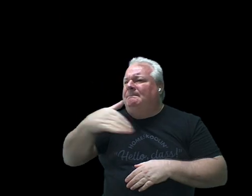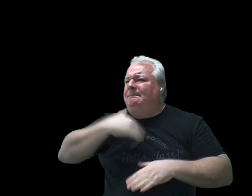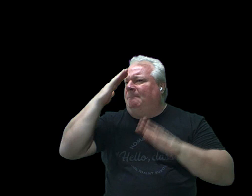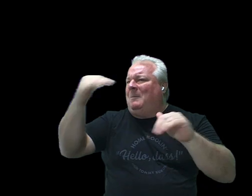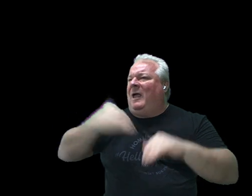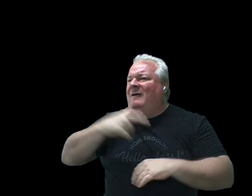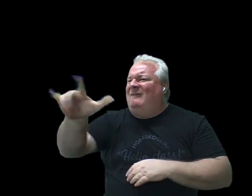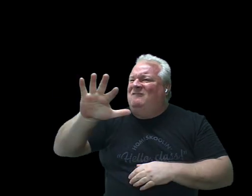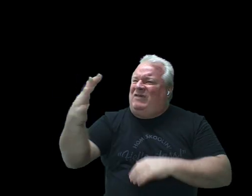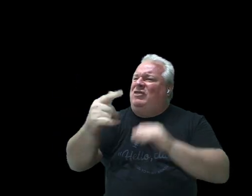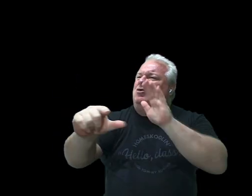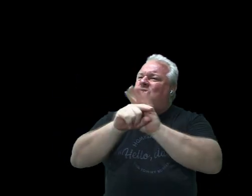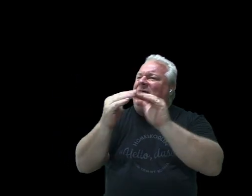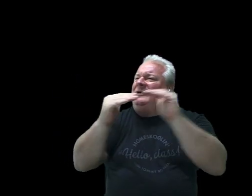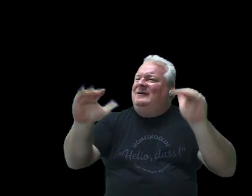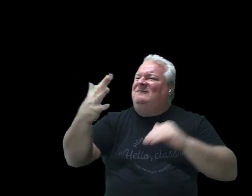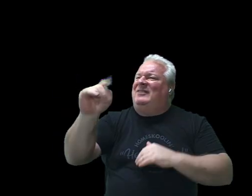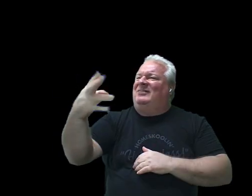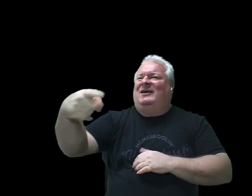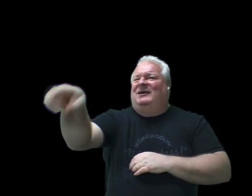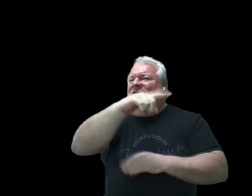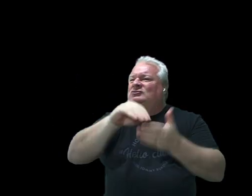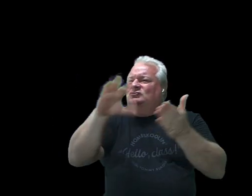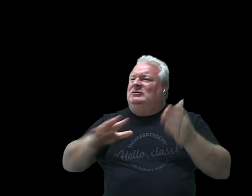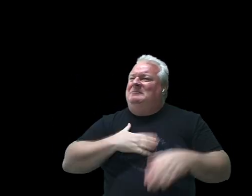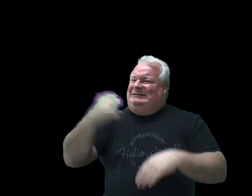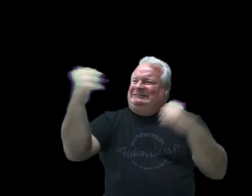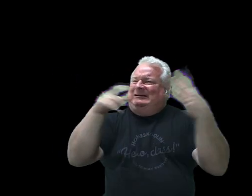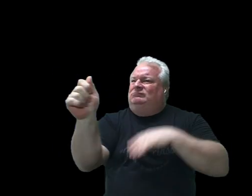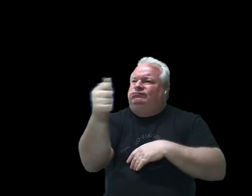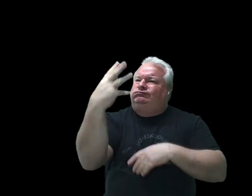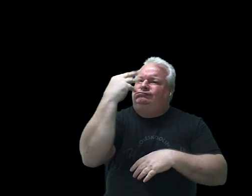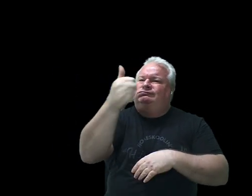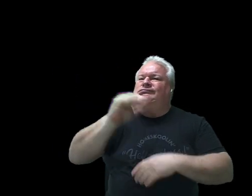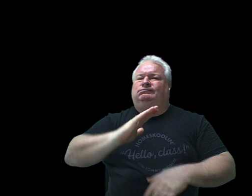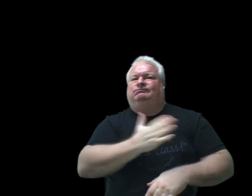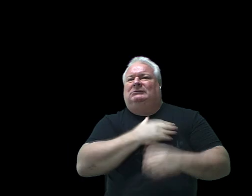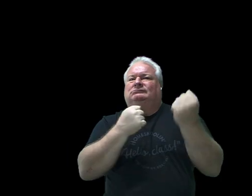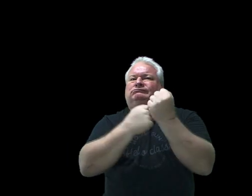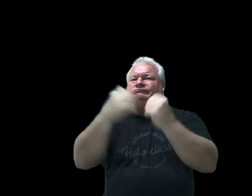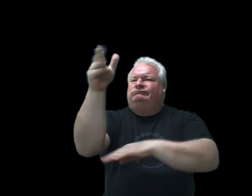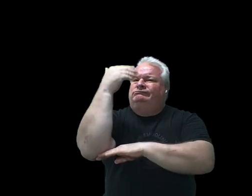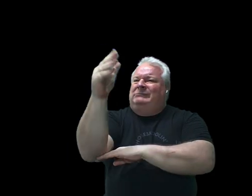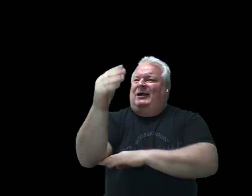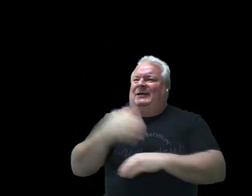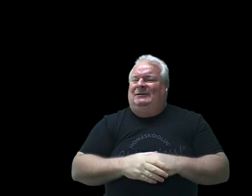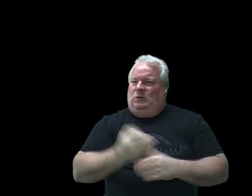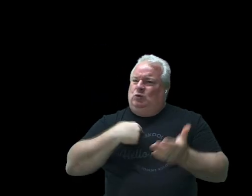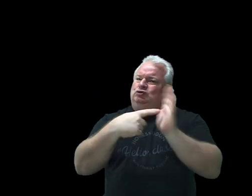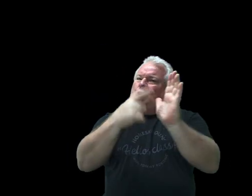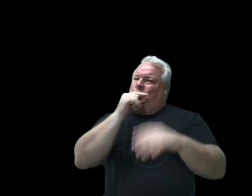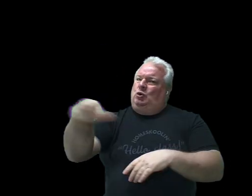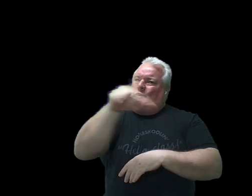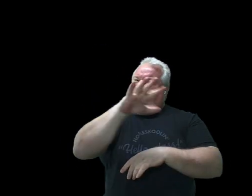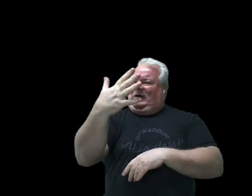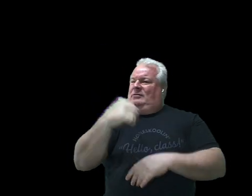graders preparing to send me a video of the Pledge of Allegiance so that we can begin showcasing our